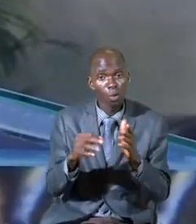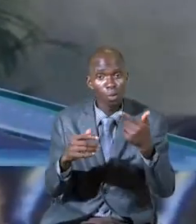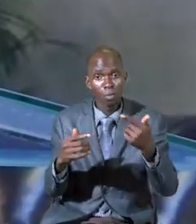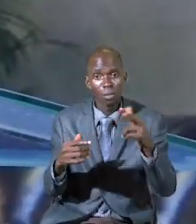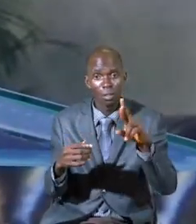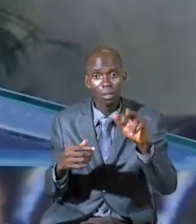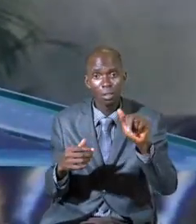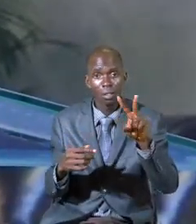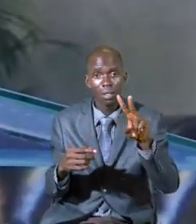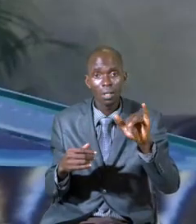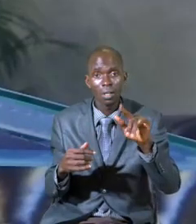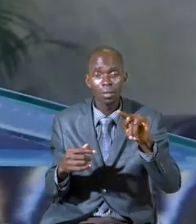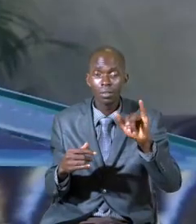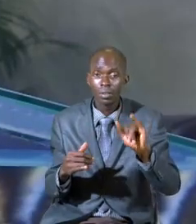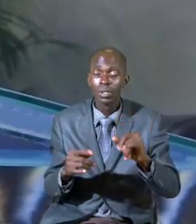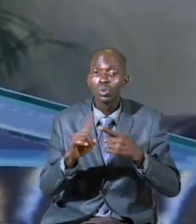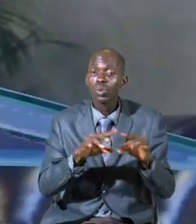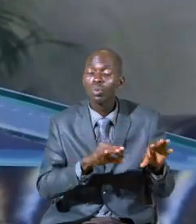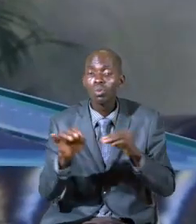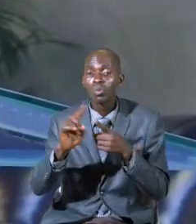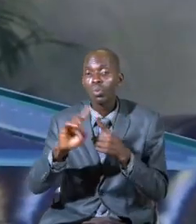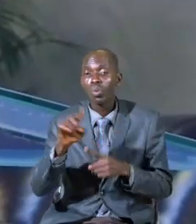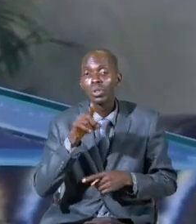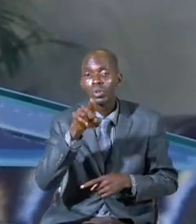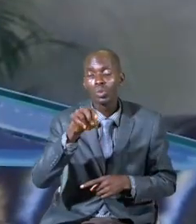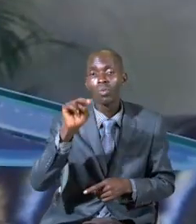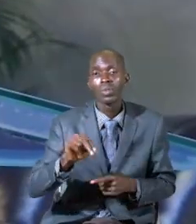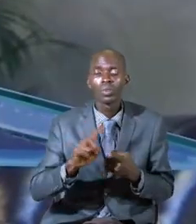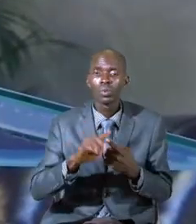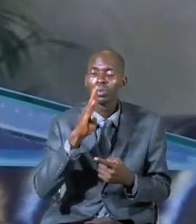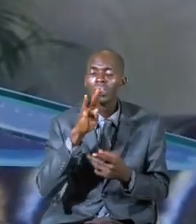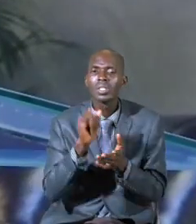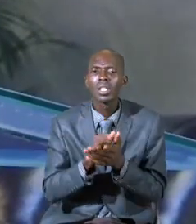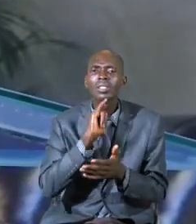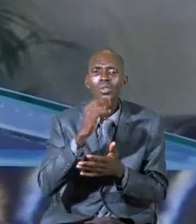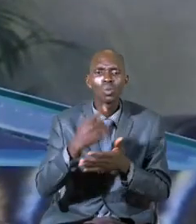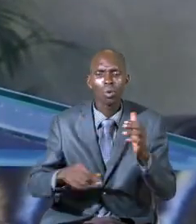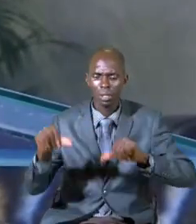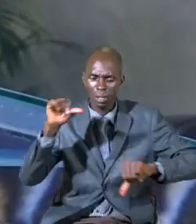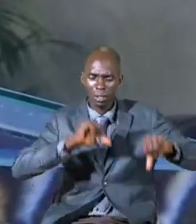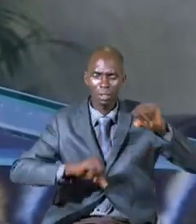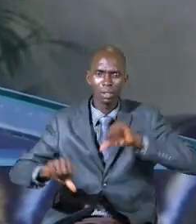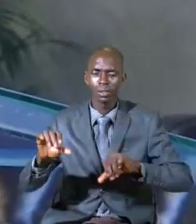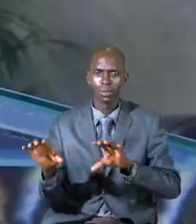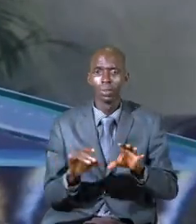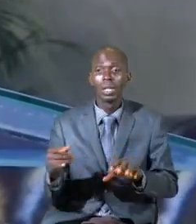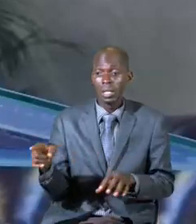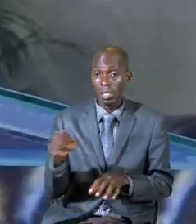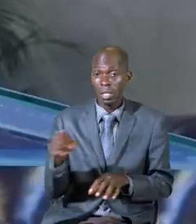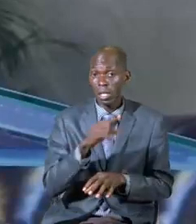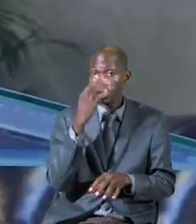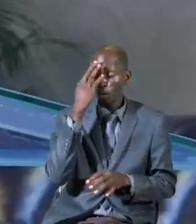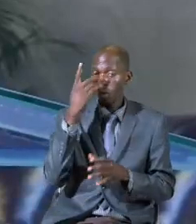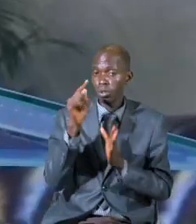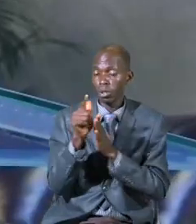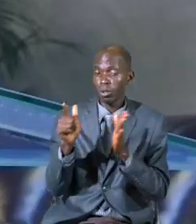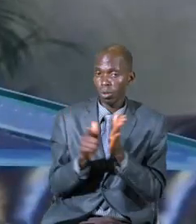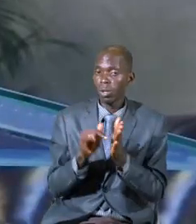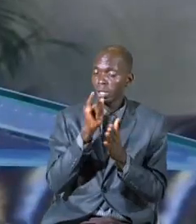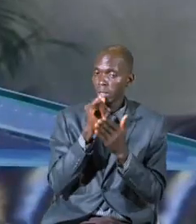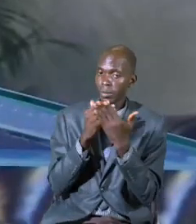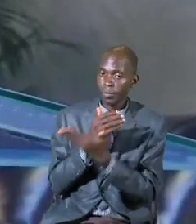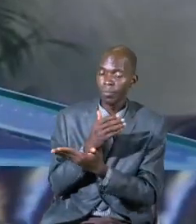to be. That's what scientists do. They know the law of gravity is there, and then they make the car, and the car is able